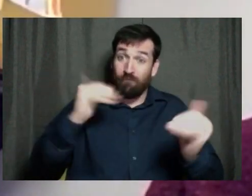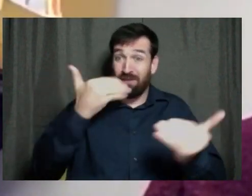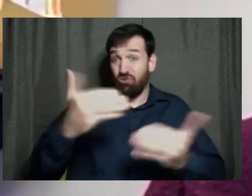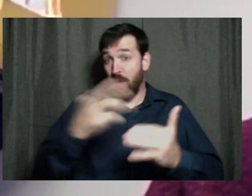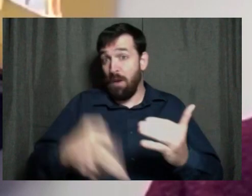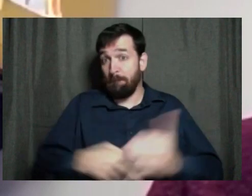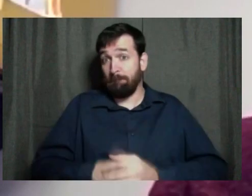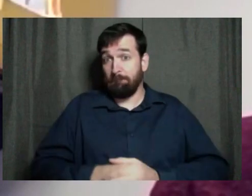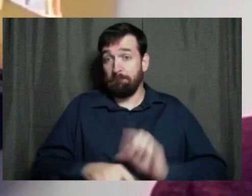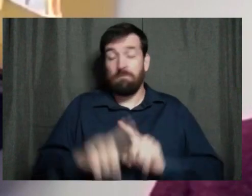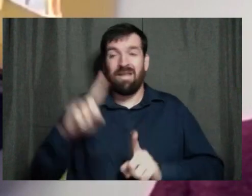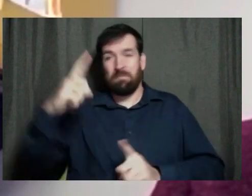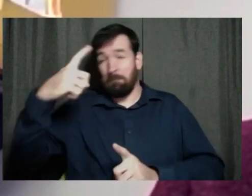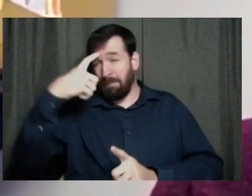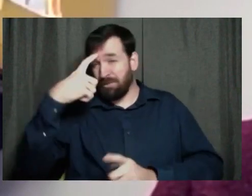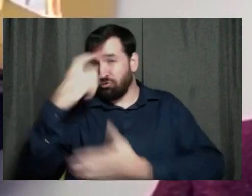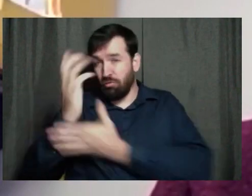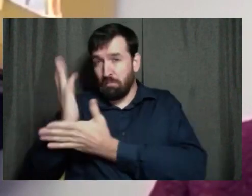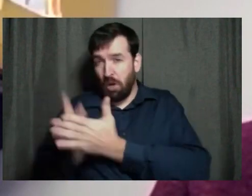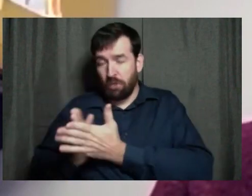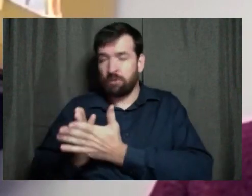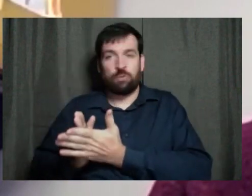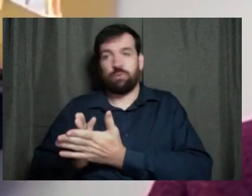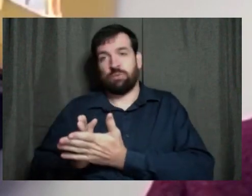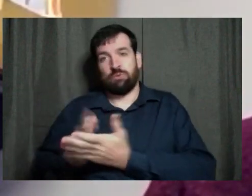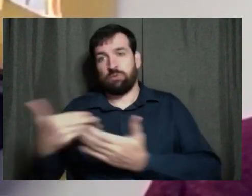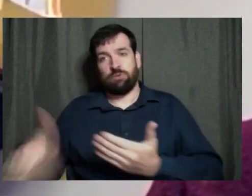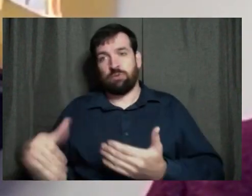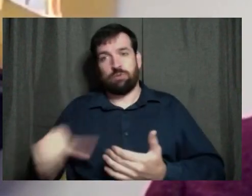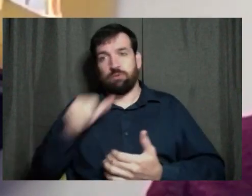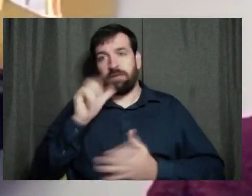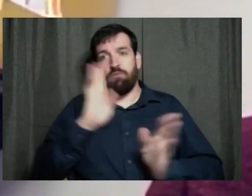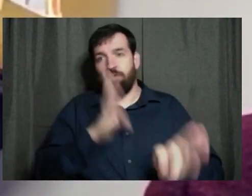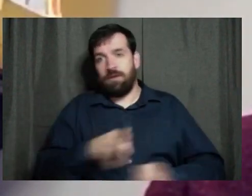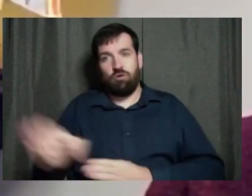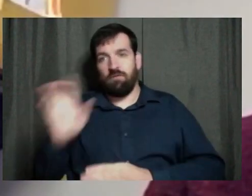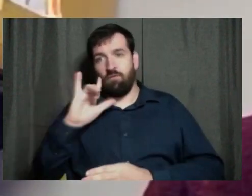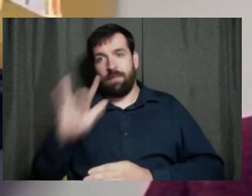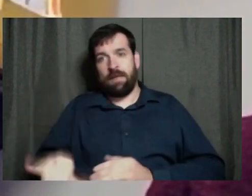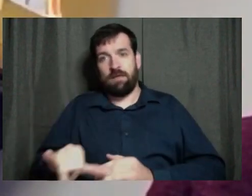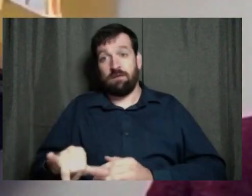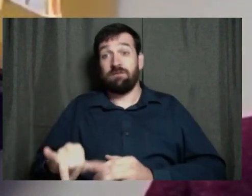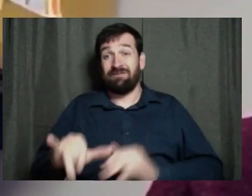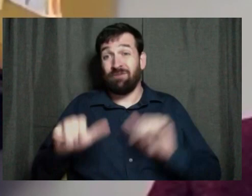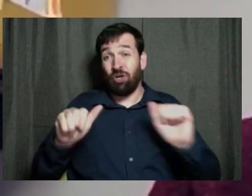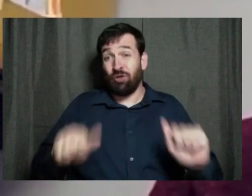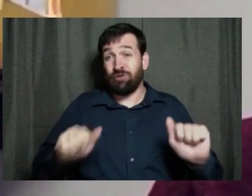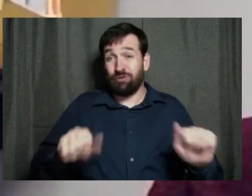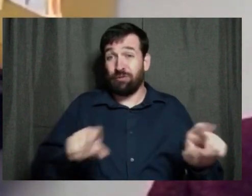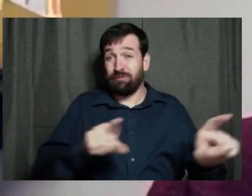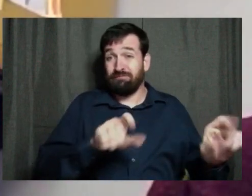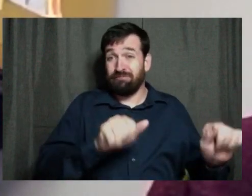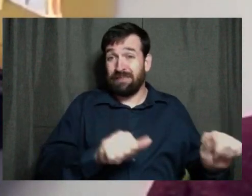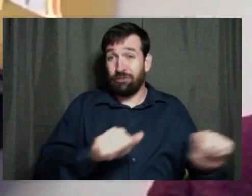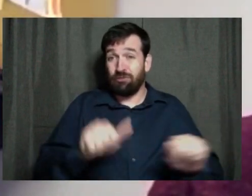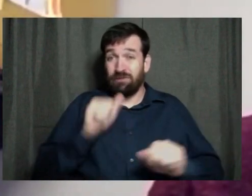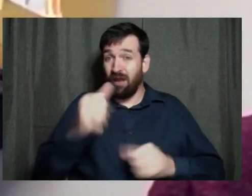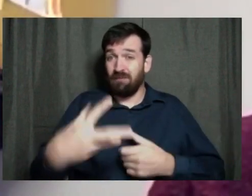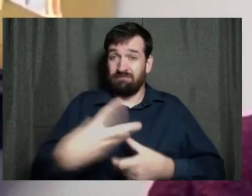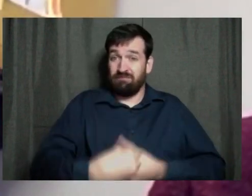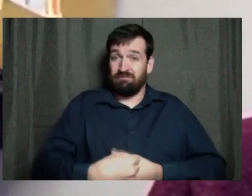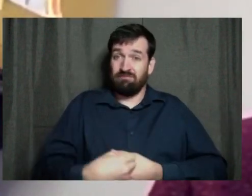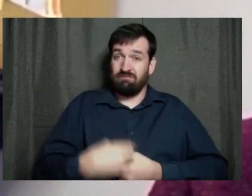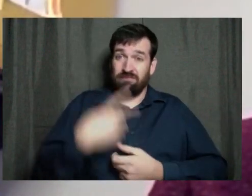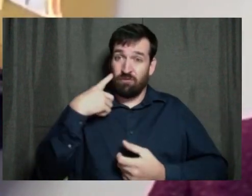But the mental side is something that I wasn't prepared for, and I think is also potentially not taken into account as much sometimes